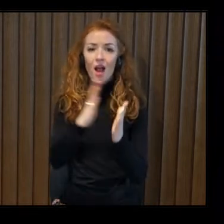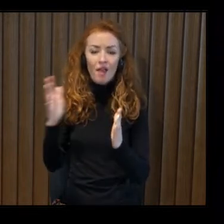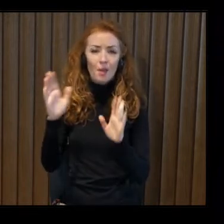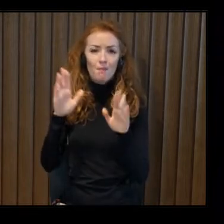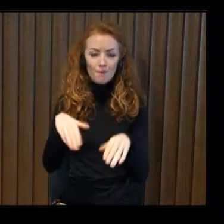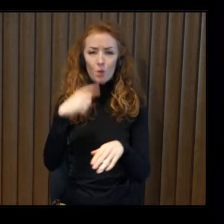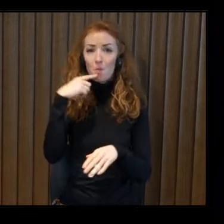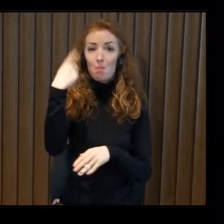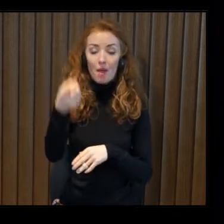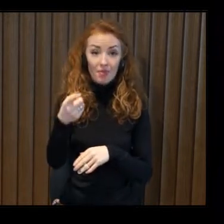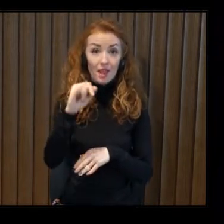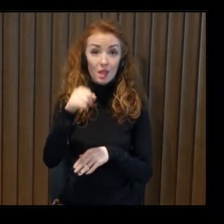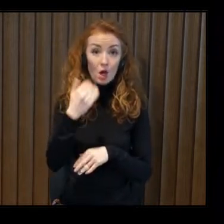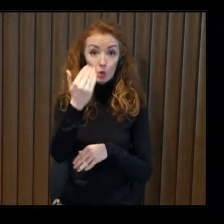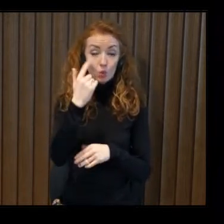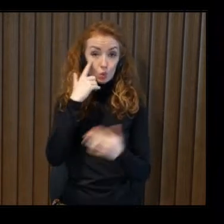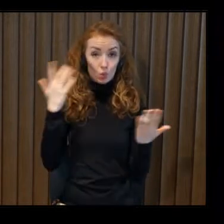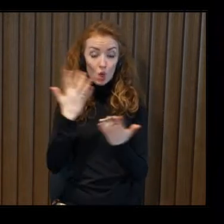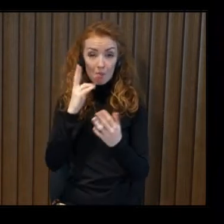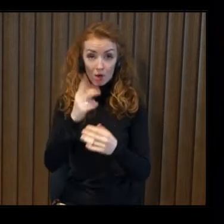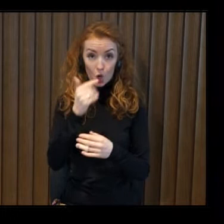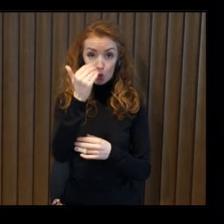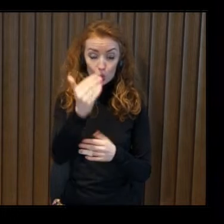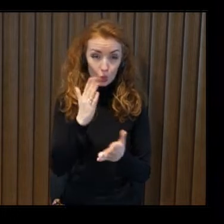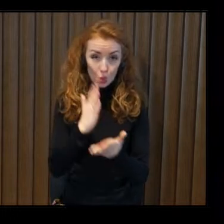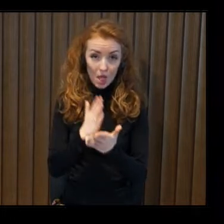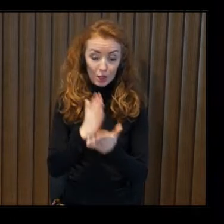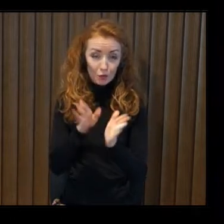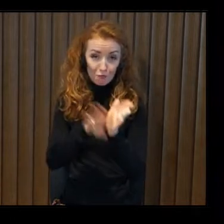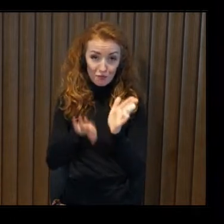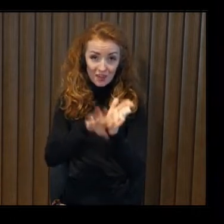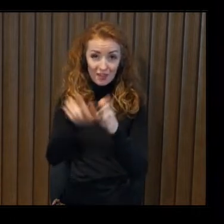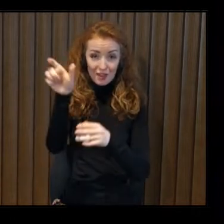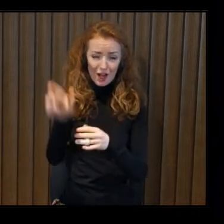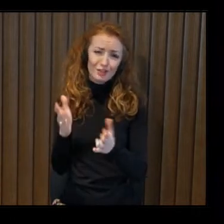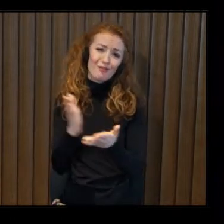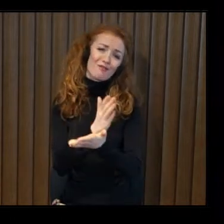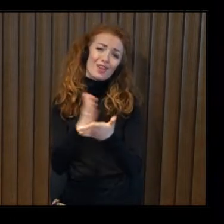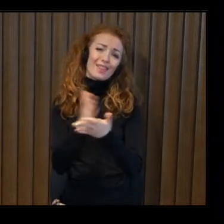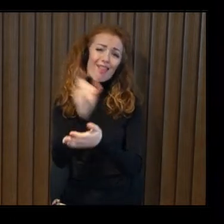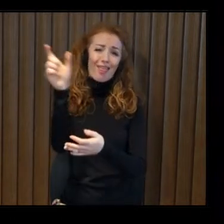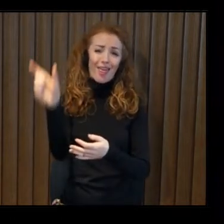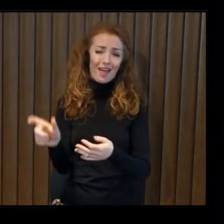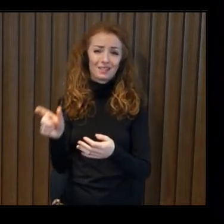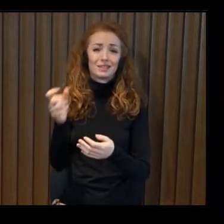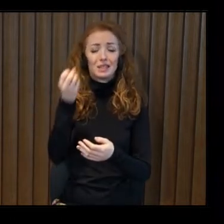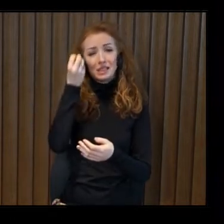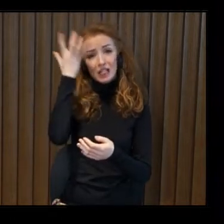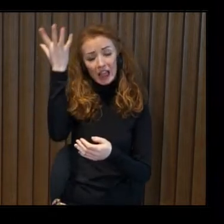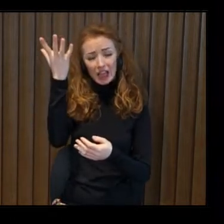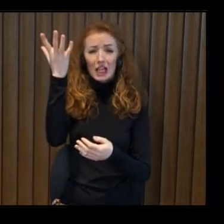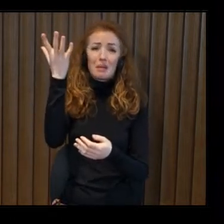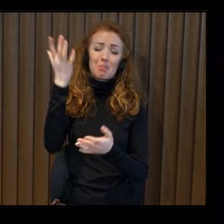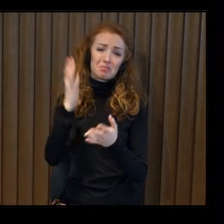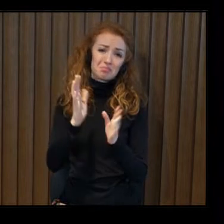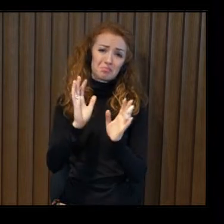your average intelligence, ability, height, weight, education, everything else, if you're average, I want you to stand up